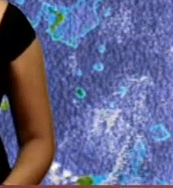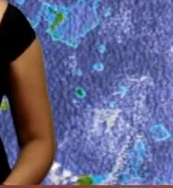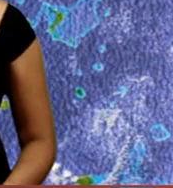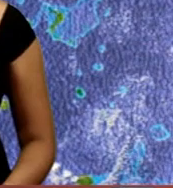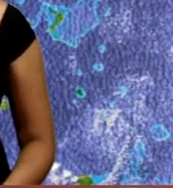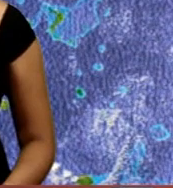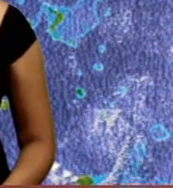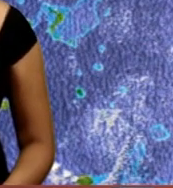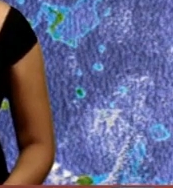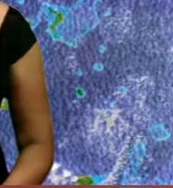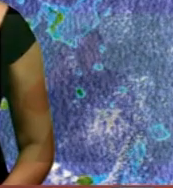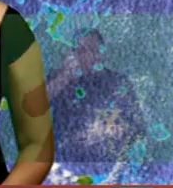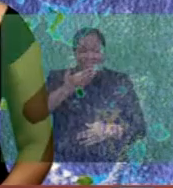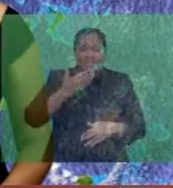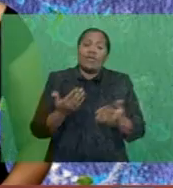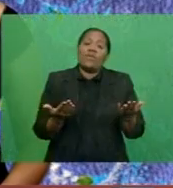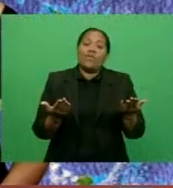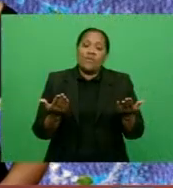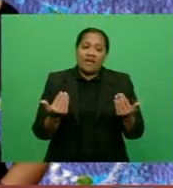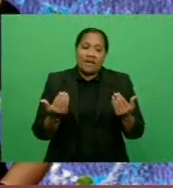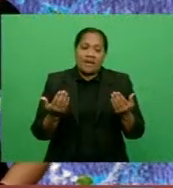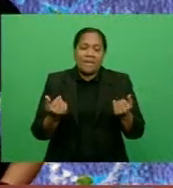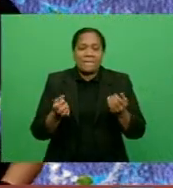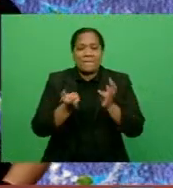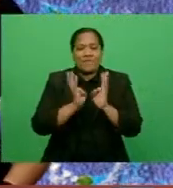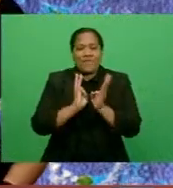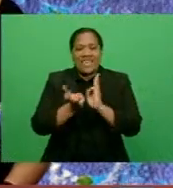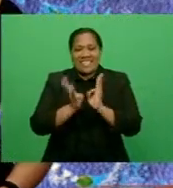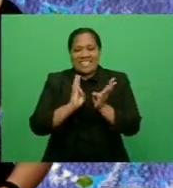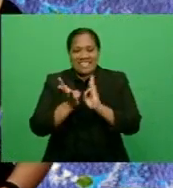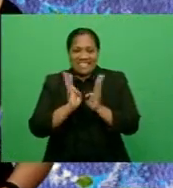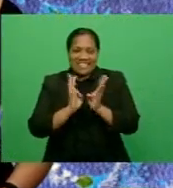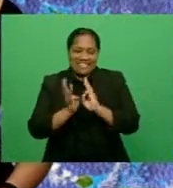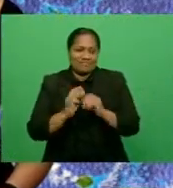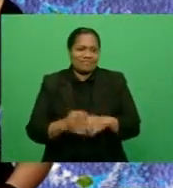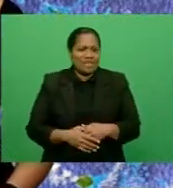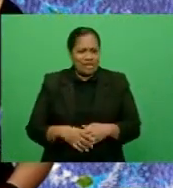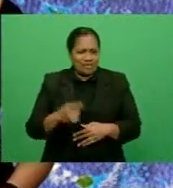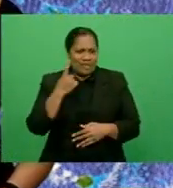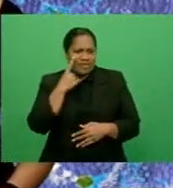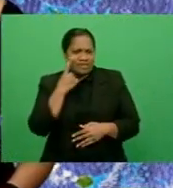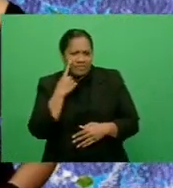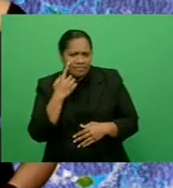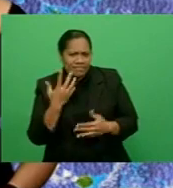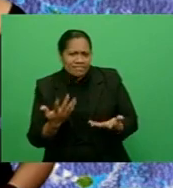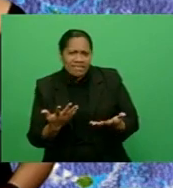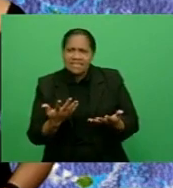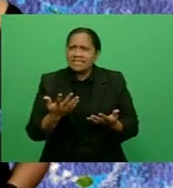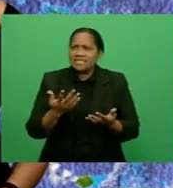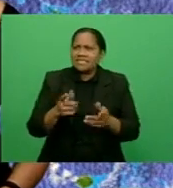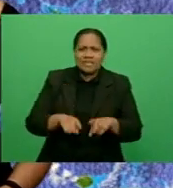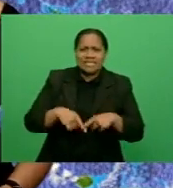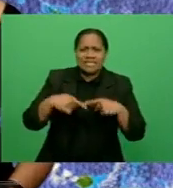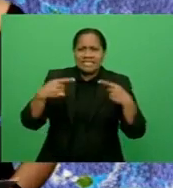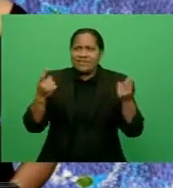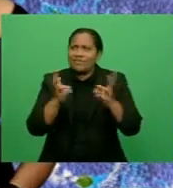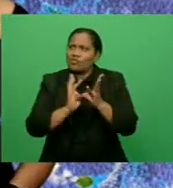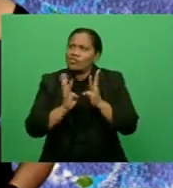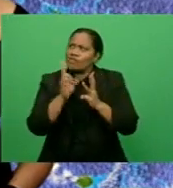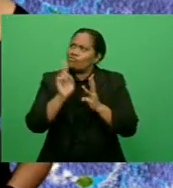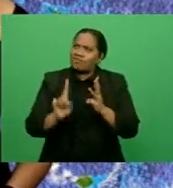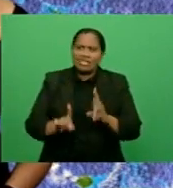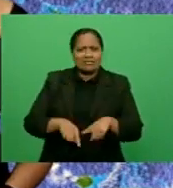Good evening and welcome to the weather world. You might have noticed things are quite different from yesterday. Yep,